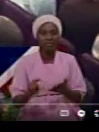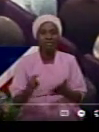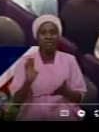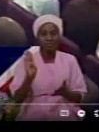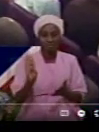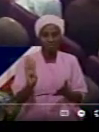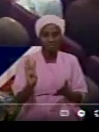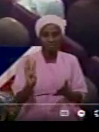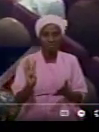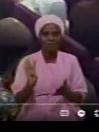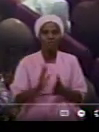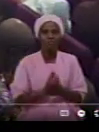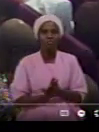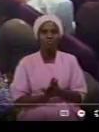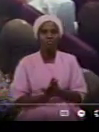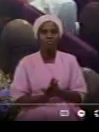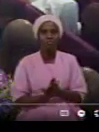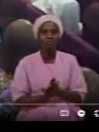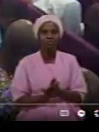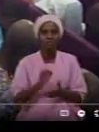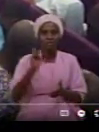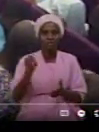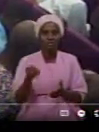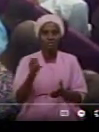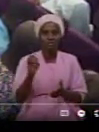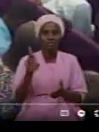4. Jeremiah chapter